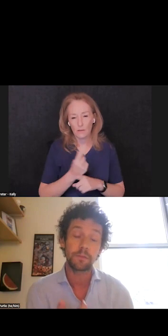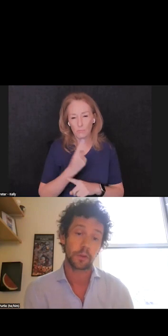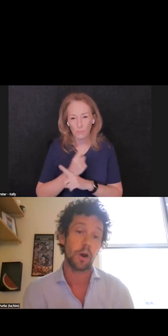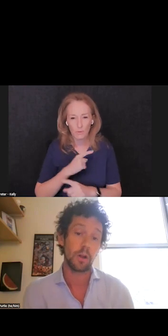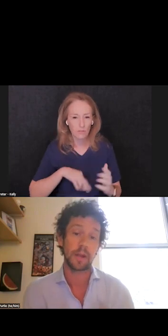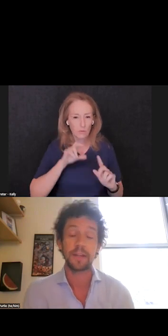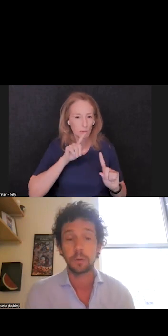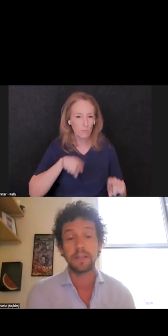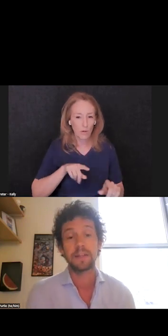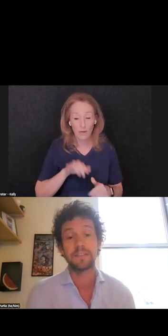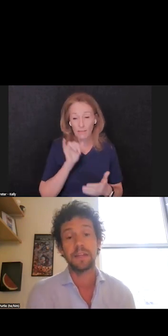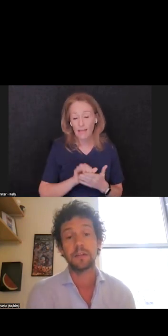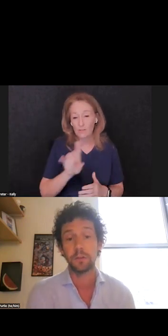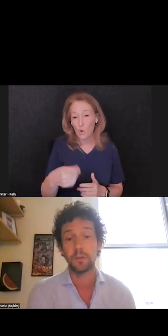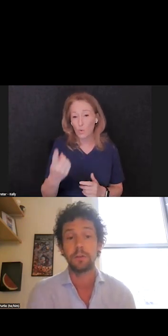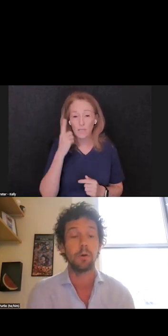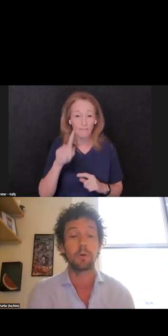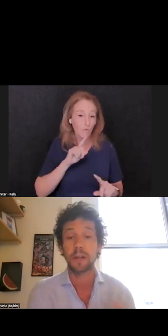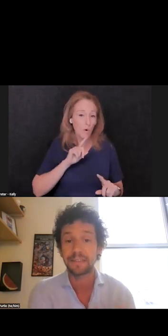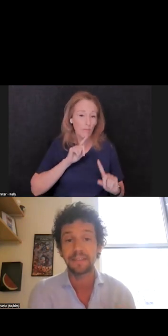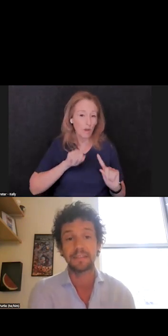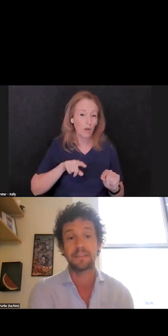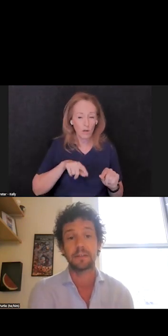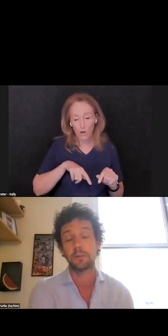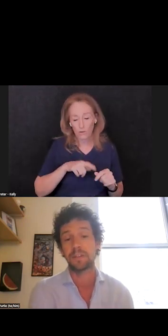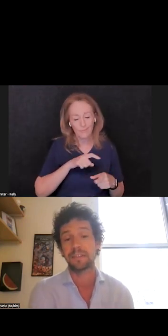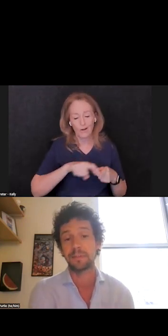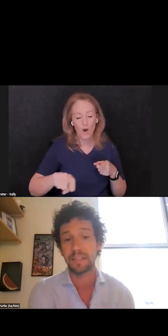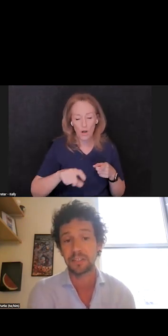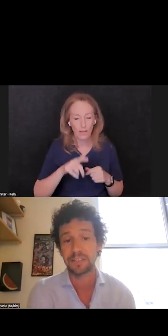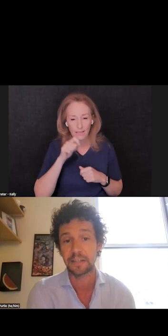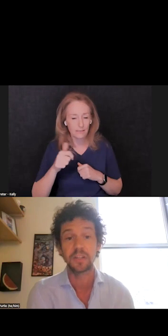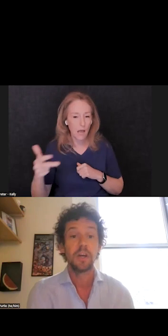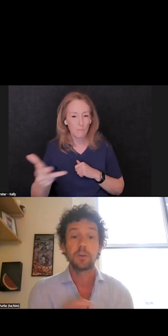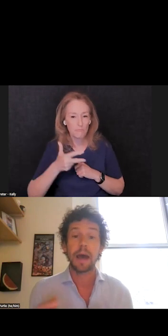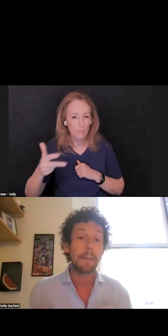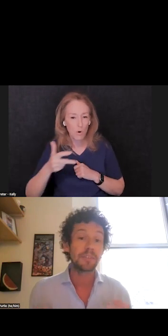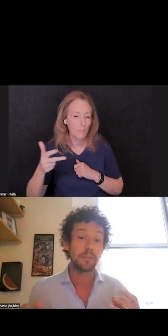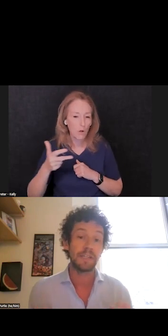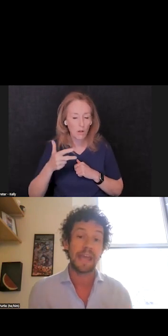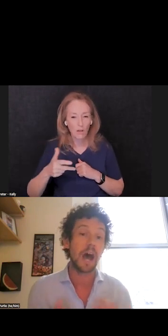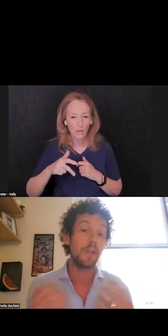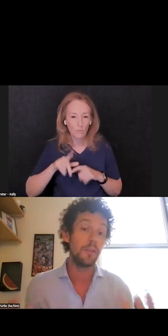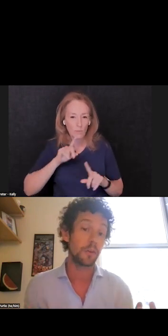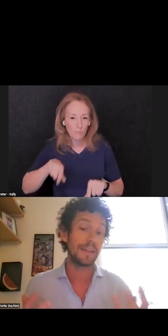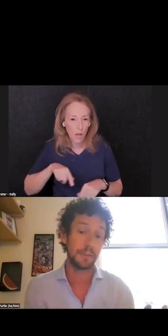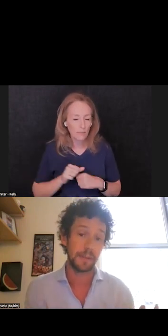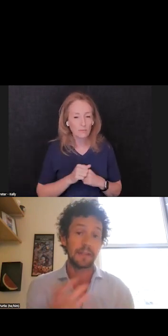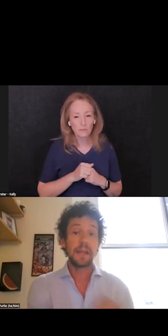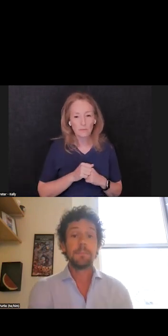only for the calls, right? So it doesn't include mobile crisis. It doesn't include crisis stabilization centers. So absolutely an